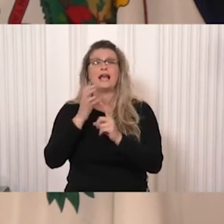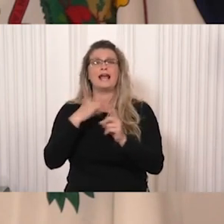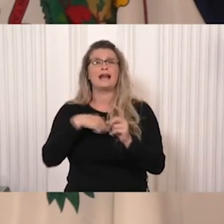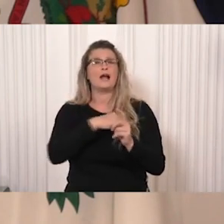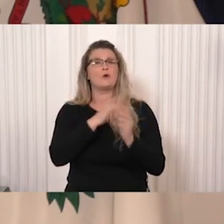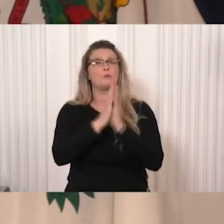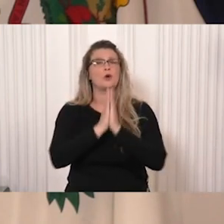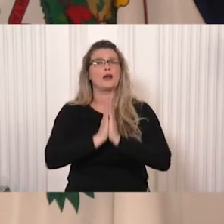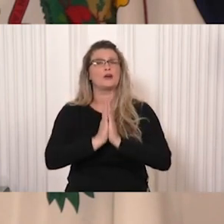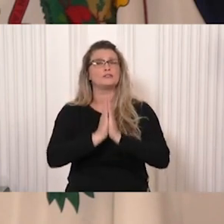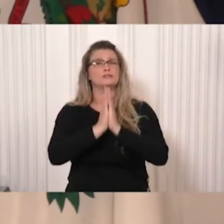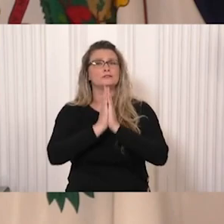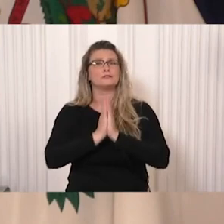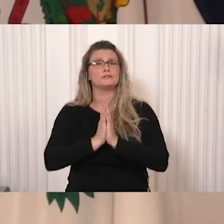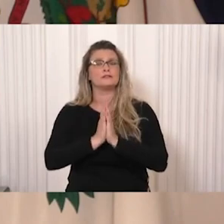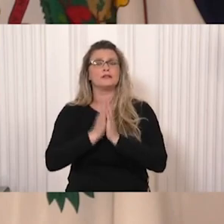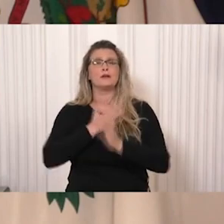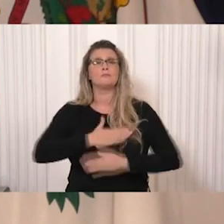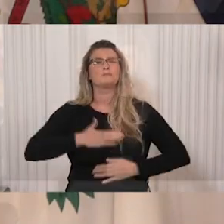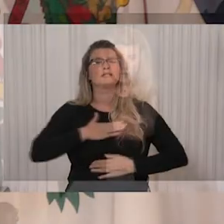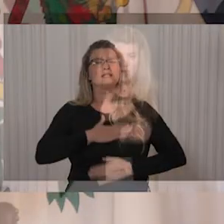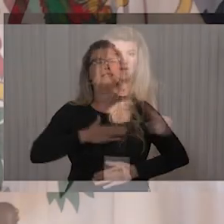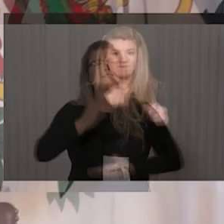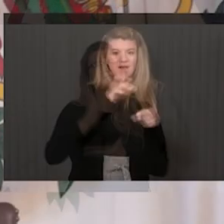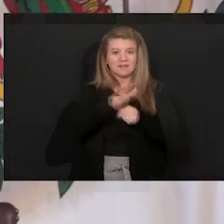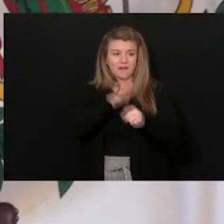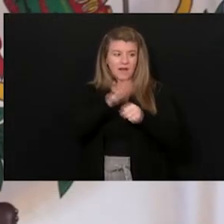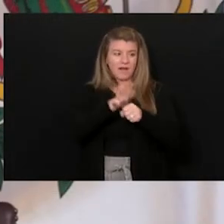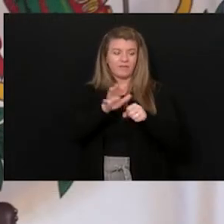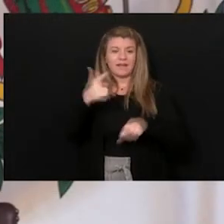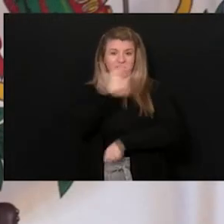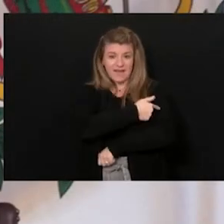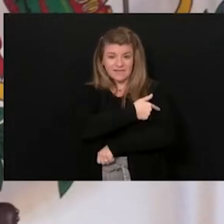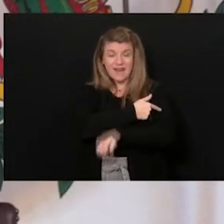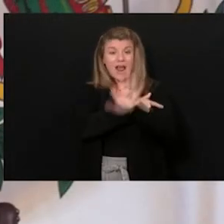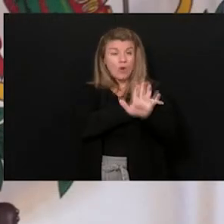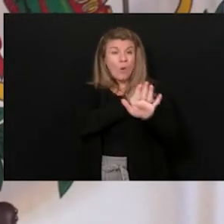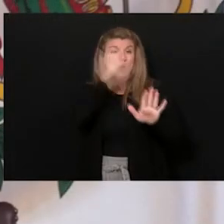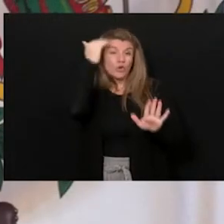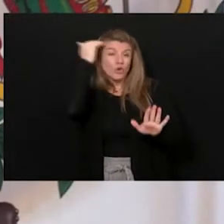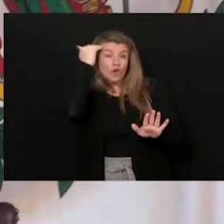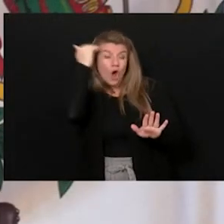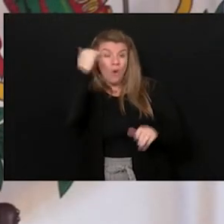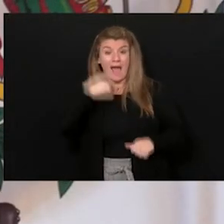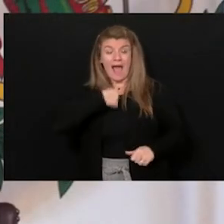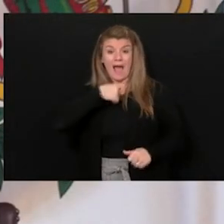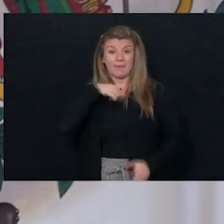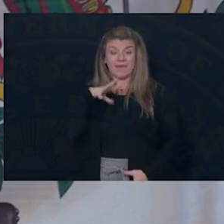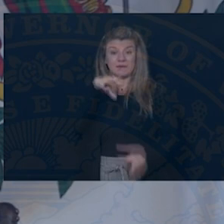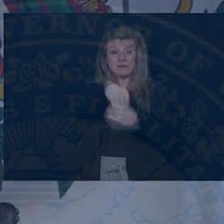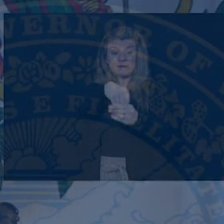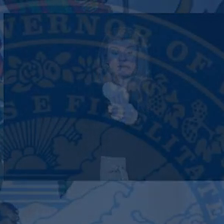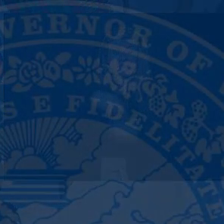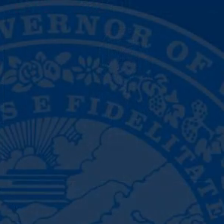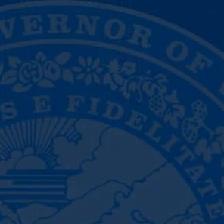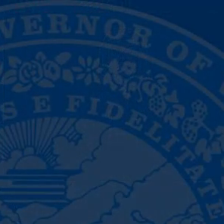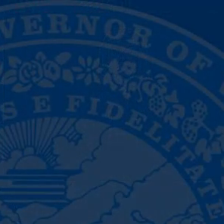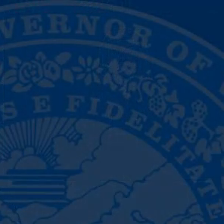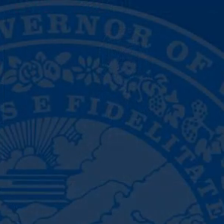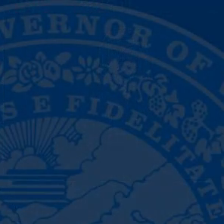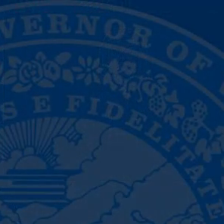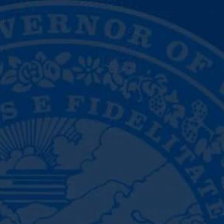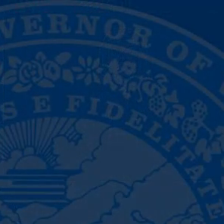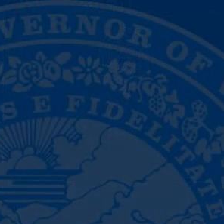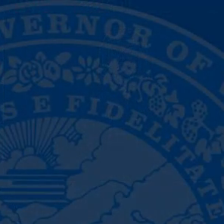to stop this terrible virus. And after having to shut down some activities across the state, Governor Justice